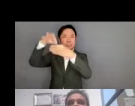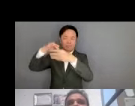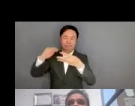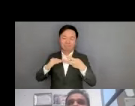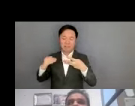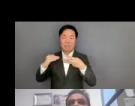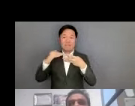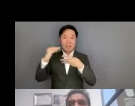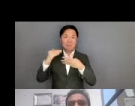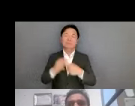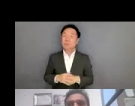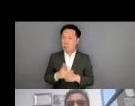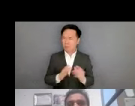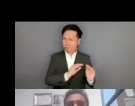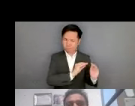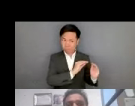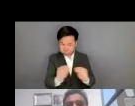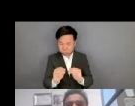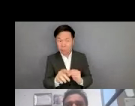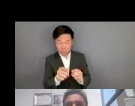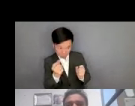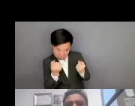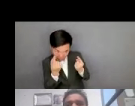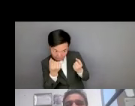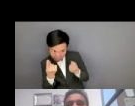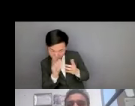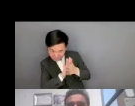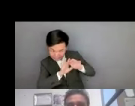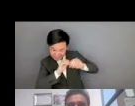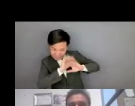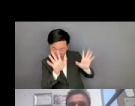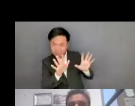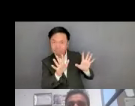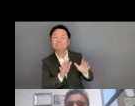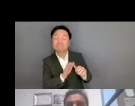them, and we also actually